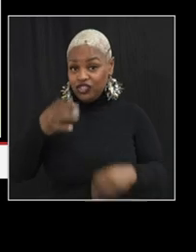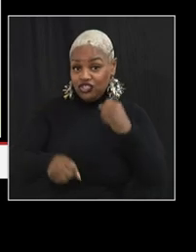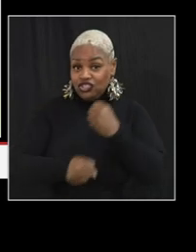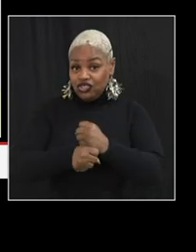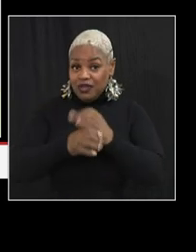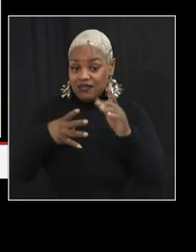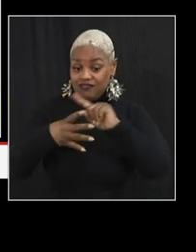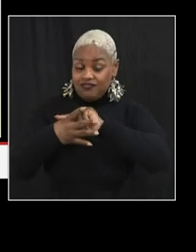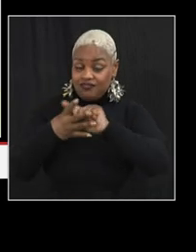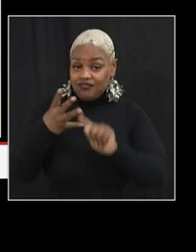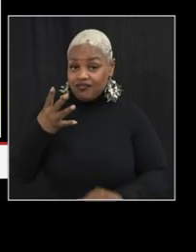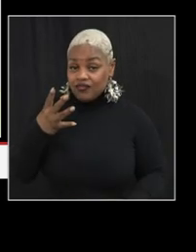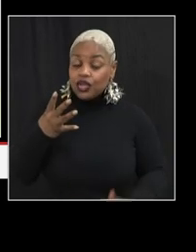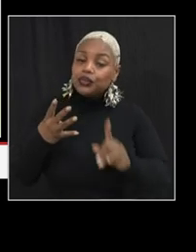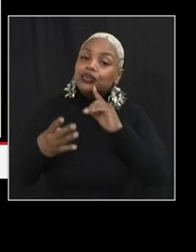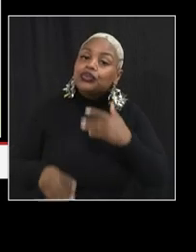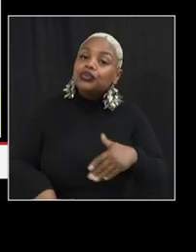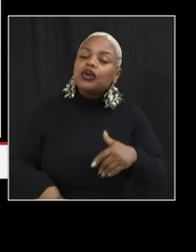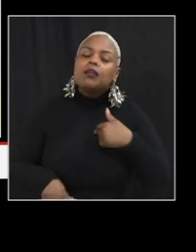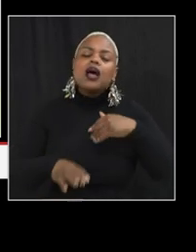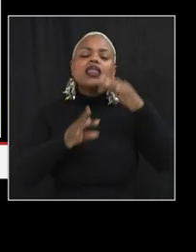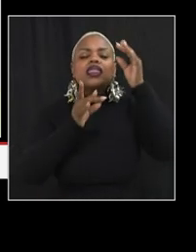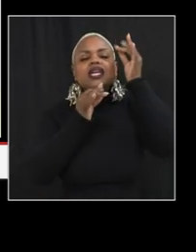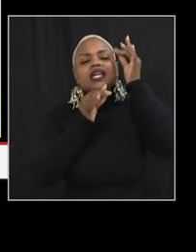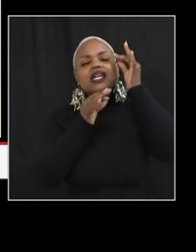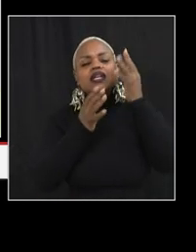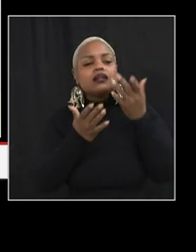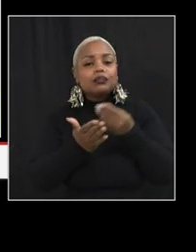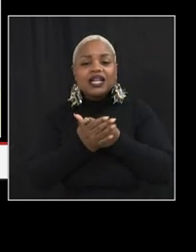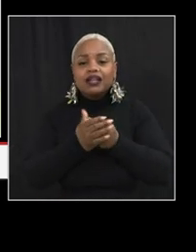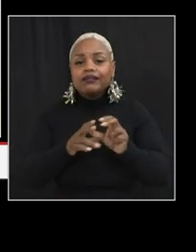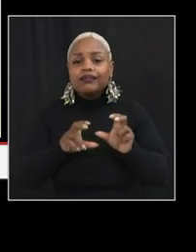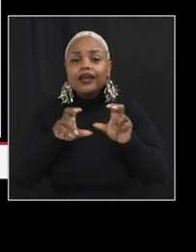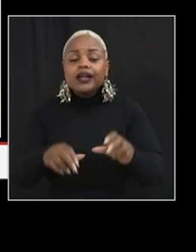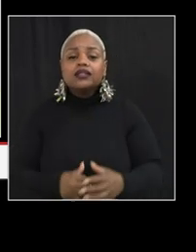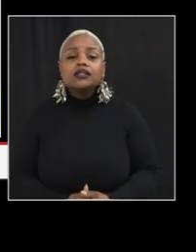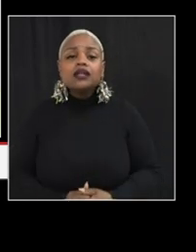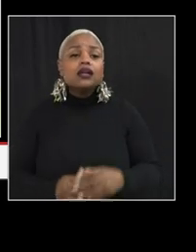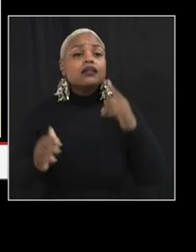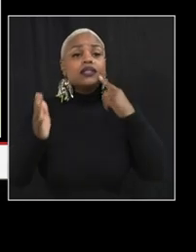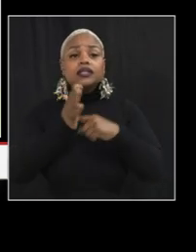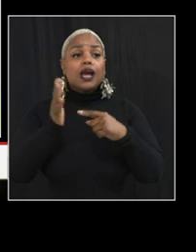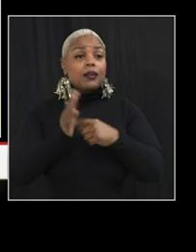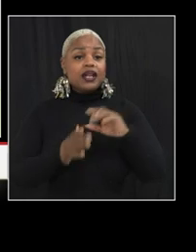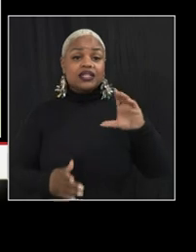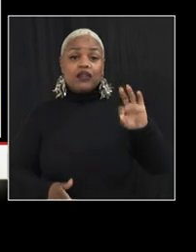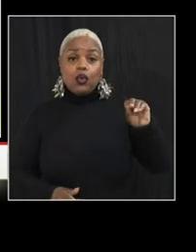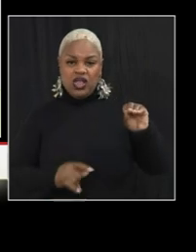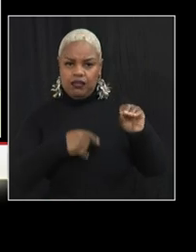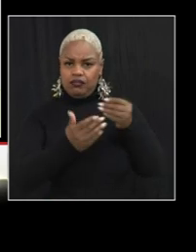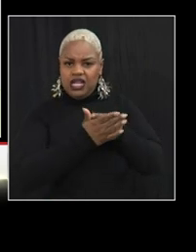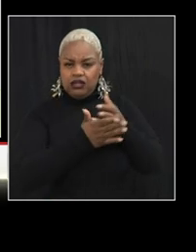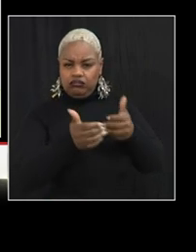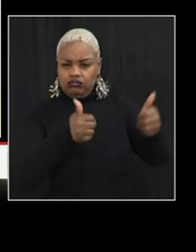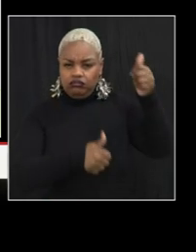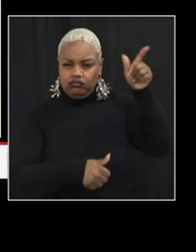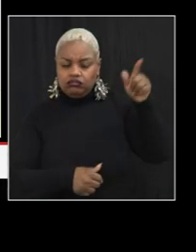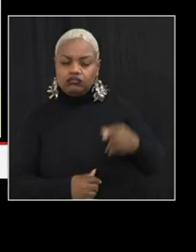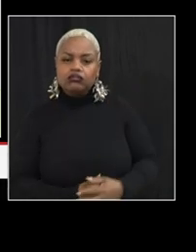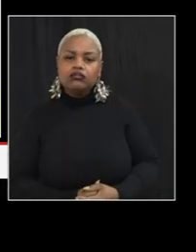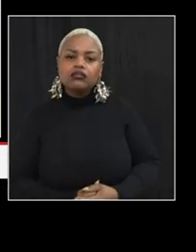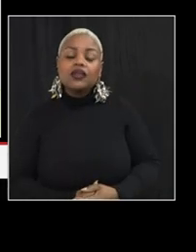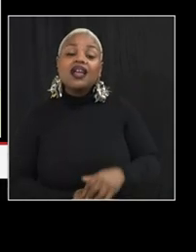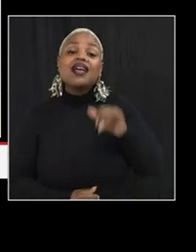of those revenue years. So, for example, if the CFO forecasts there to be a recession in 3 years, we have to show how we would adjust our spending to